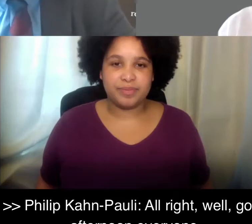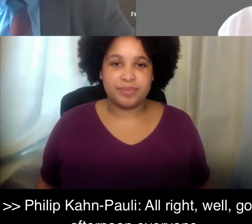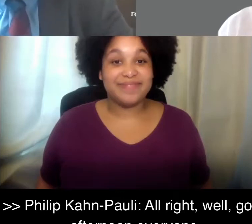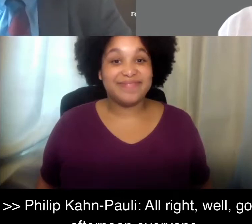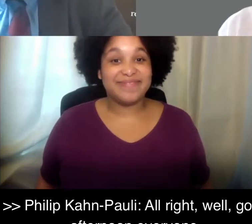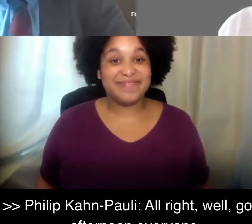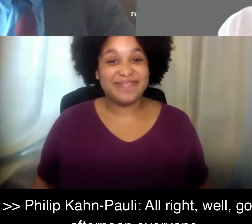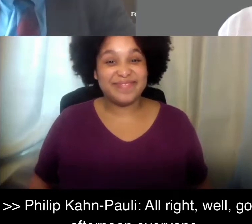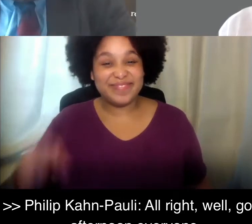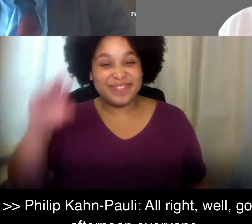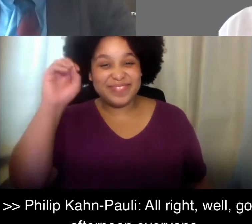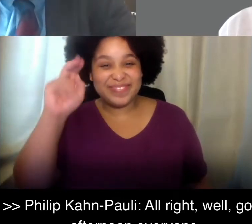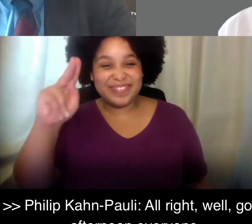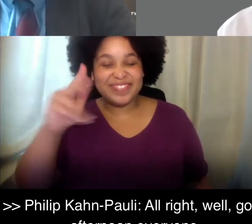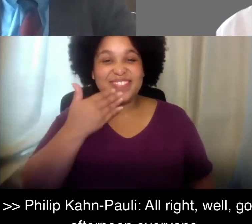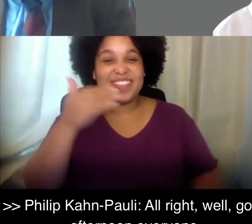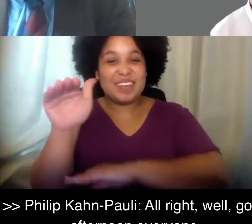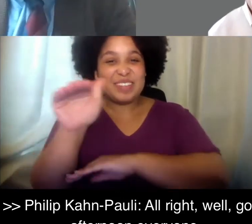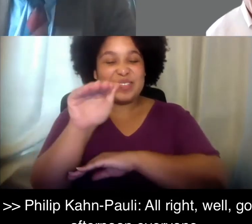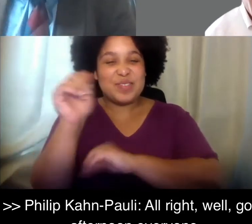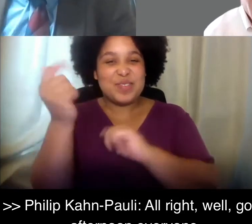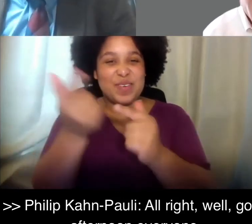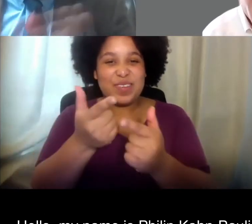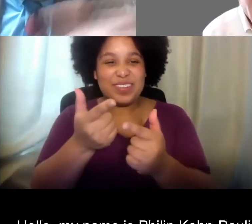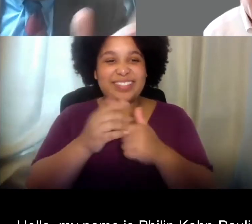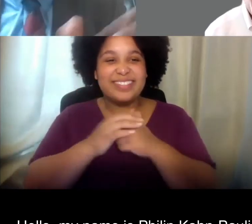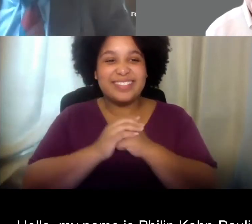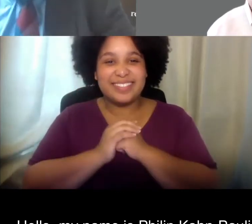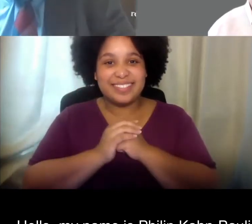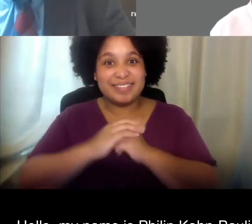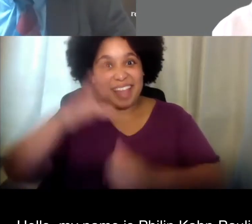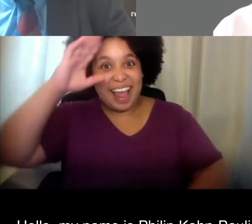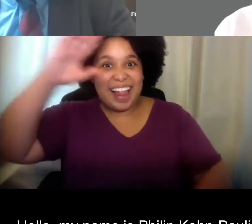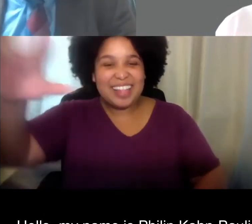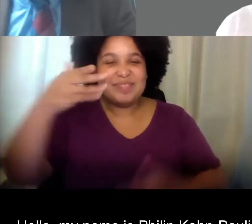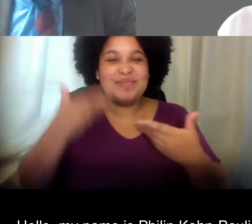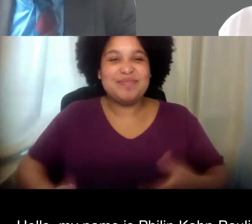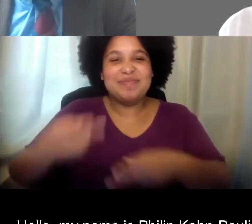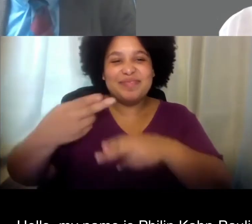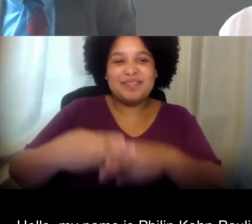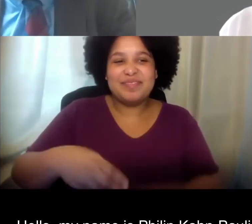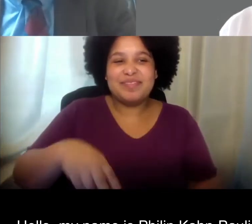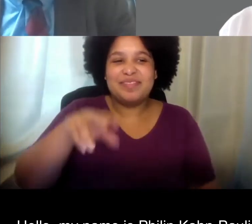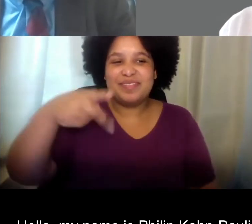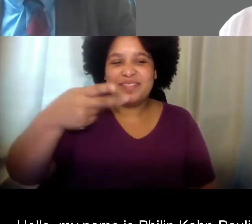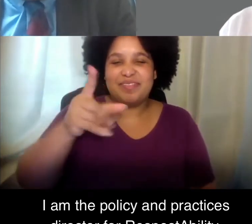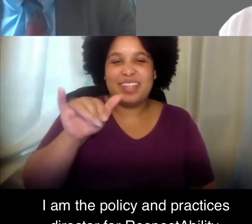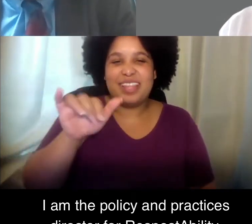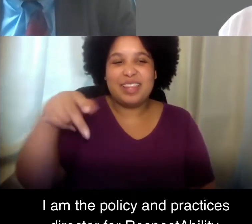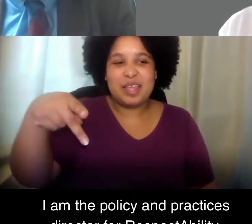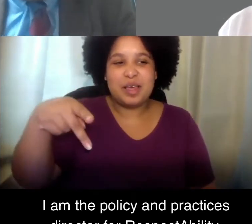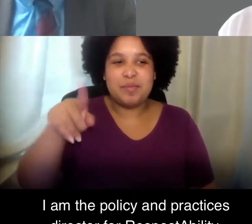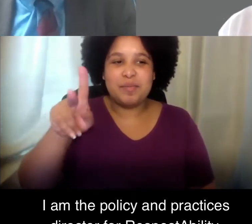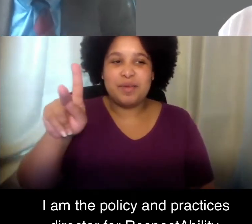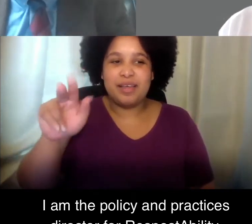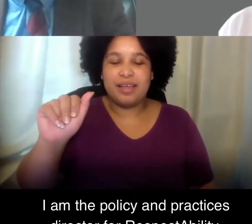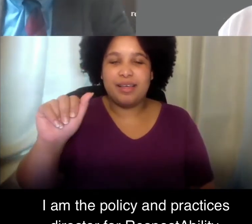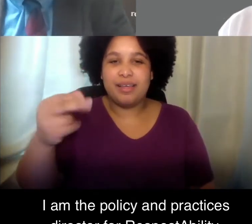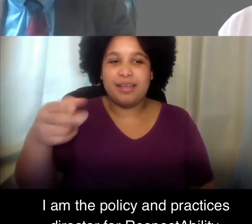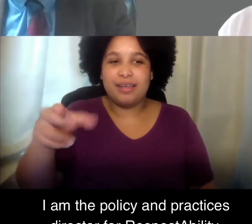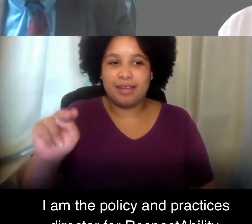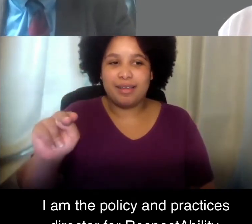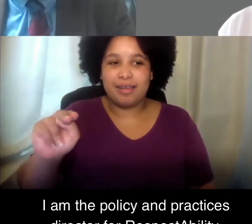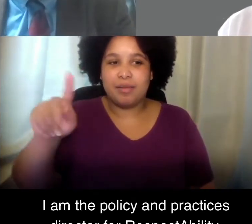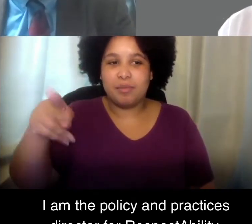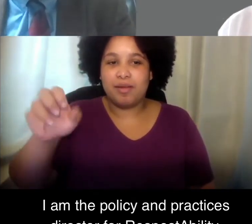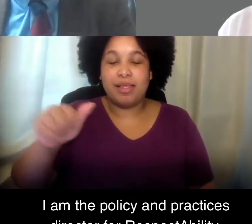All right. Well, good afternoon, everyone. Hello. My name is Philip Kahn Polly. I am the Policy and